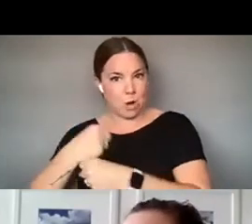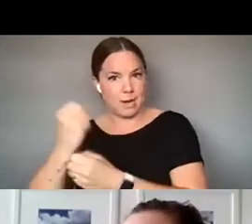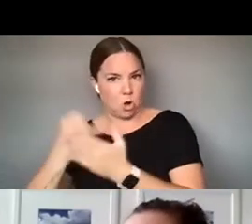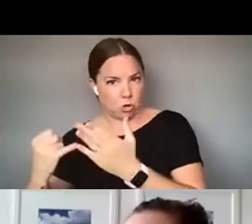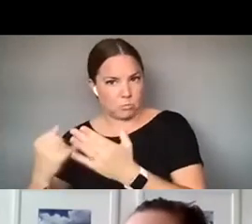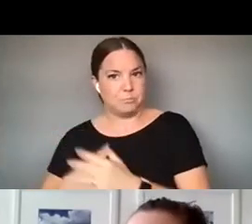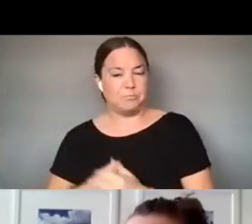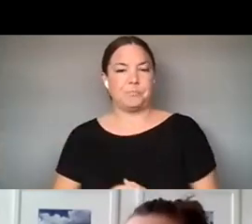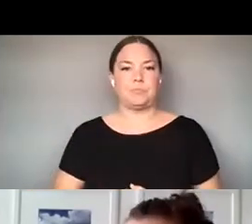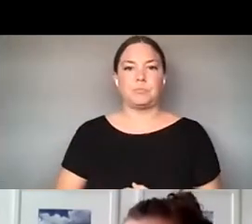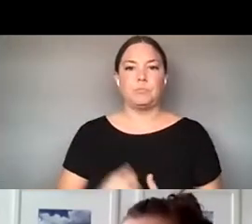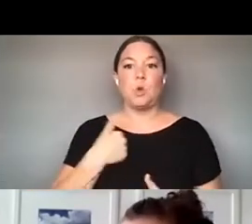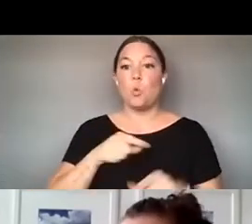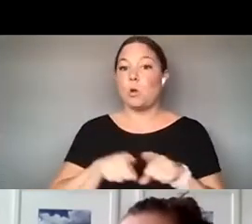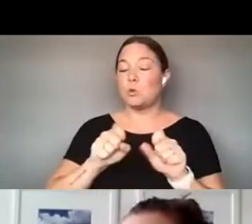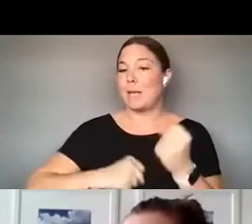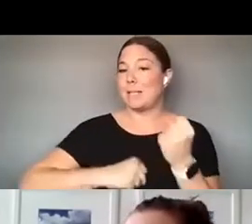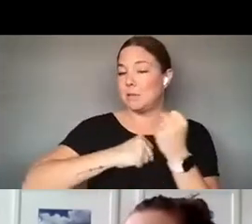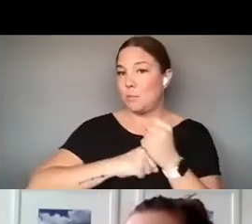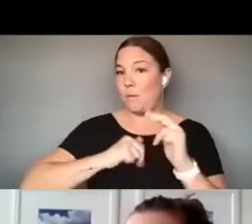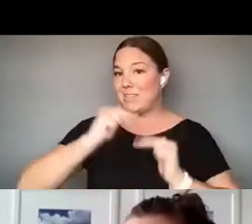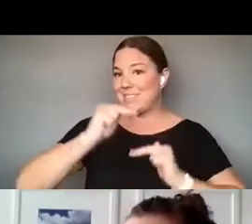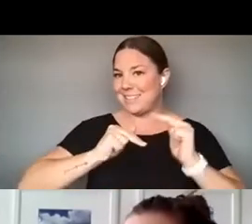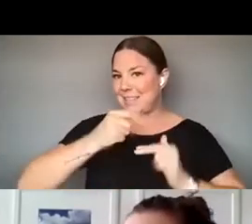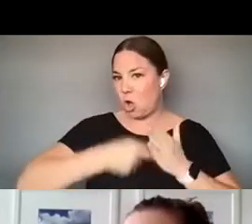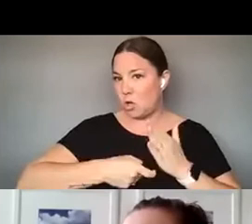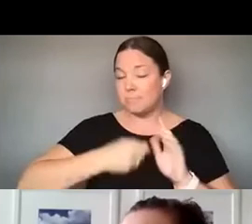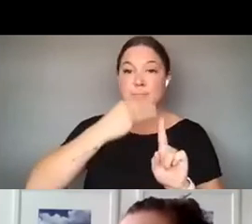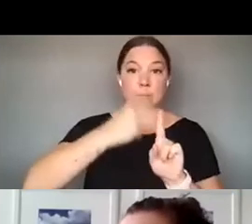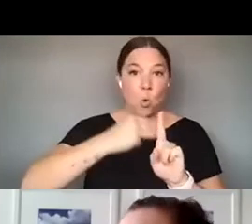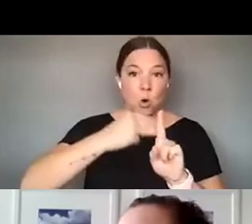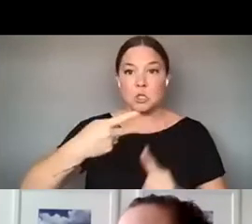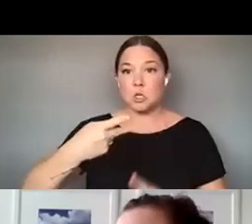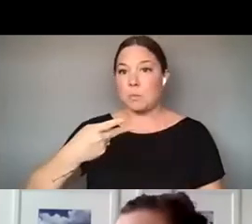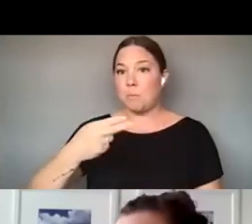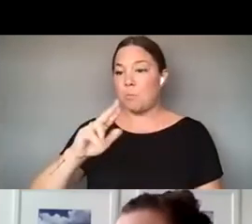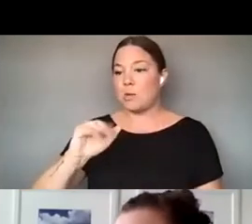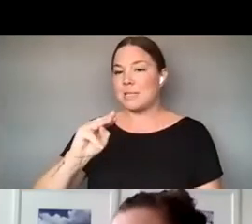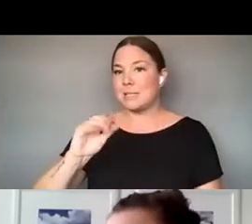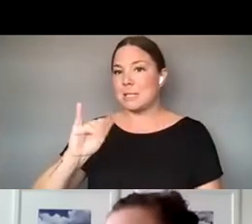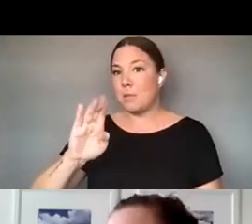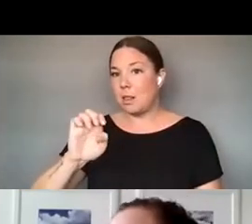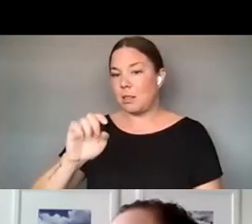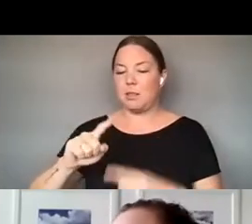We can also support facilities costs, such as mortgage principal, rent, or utilities.